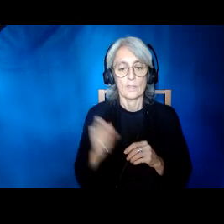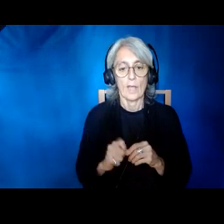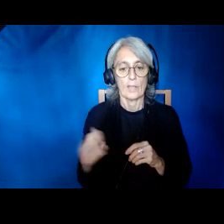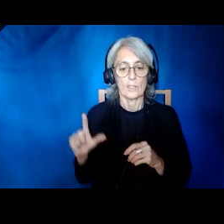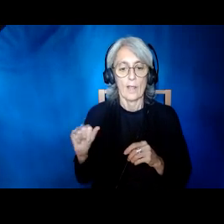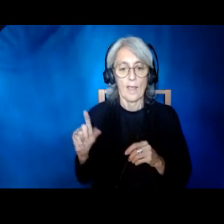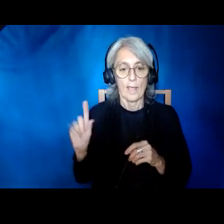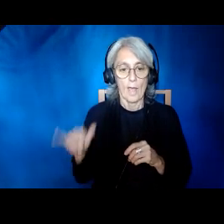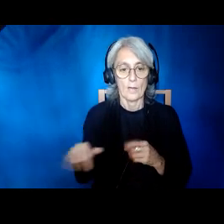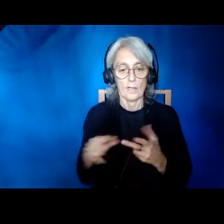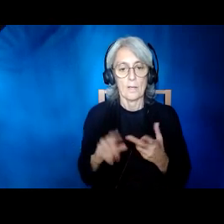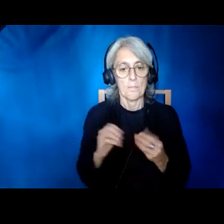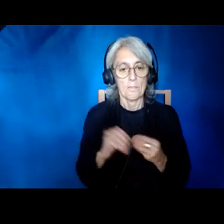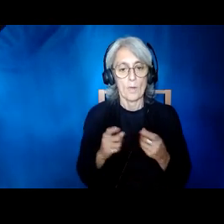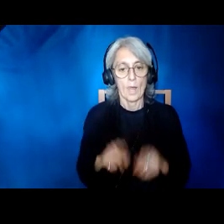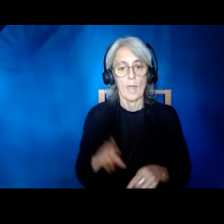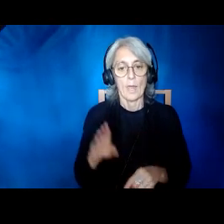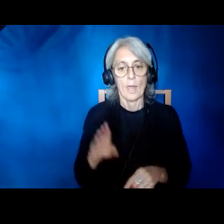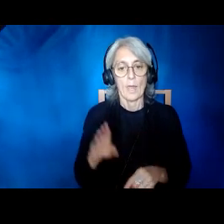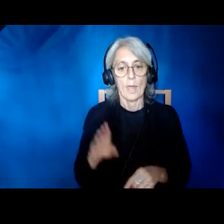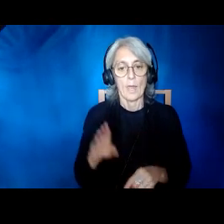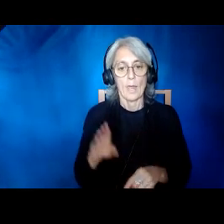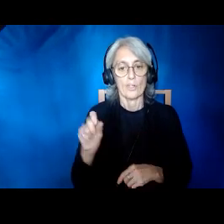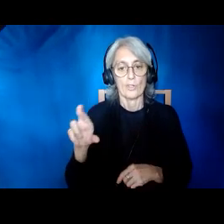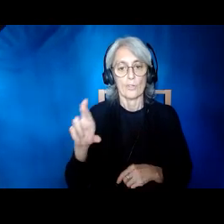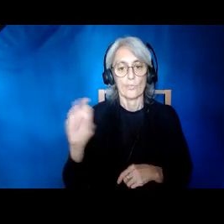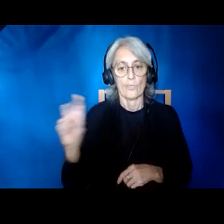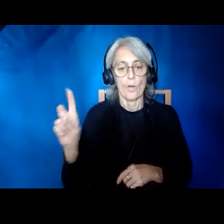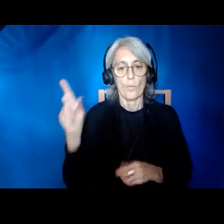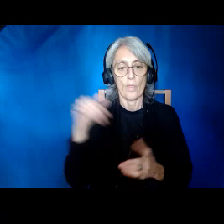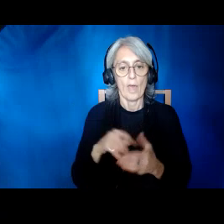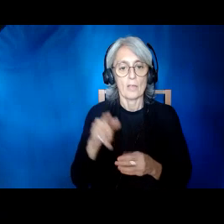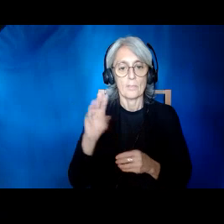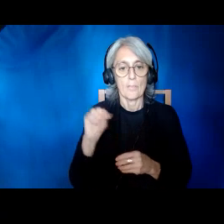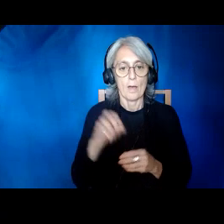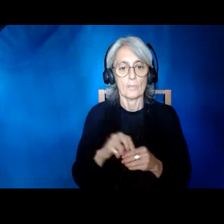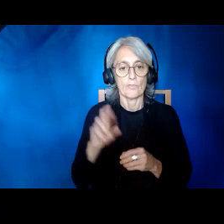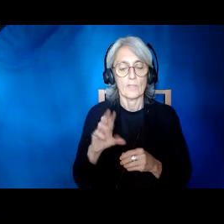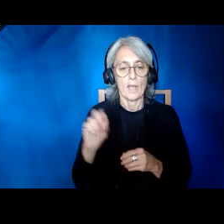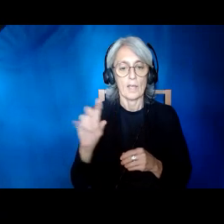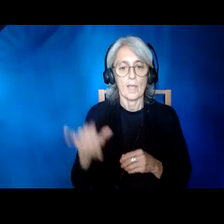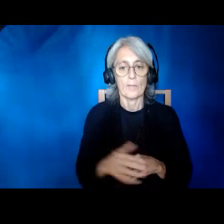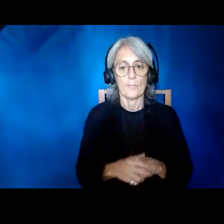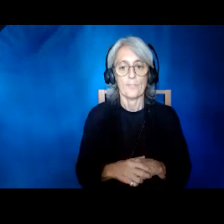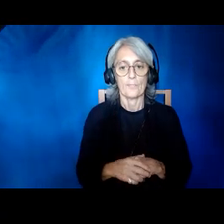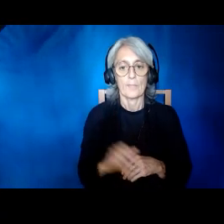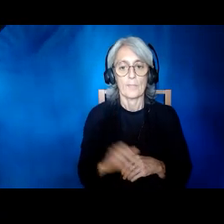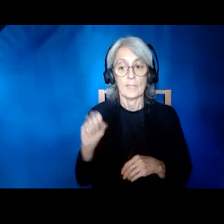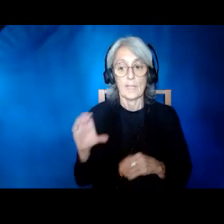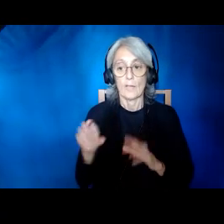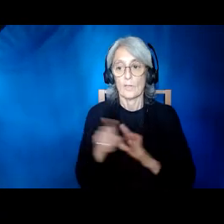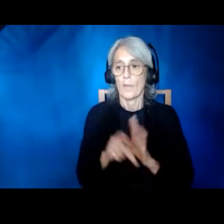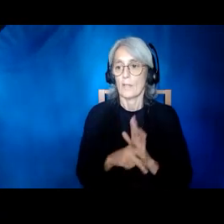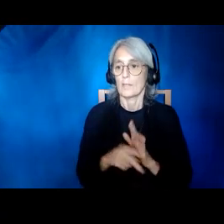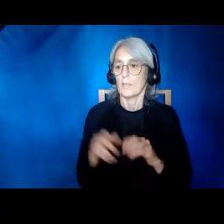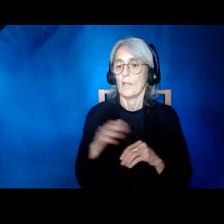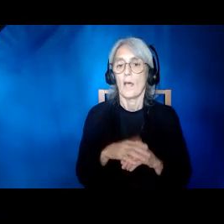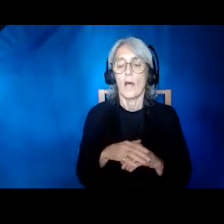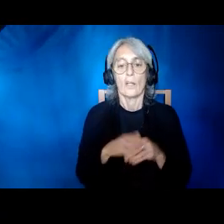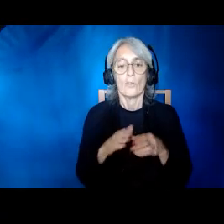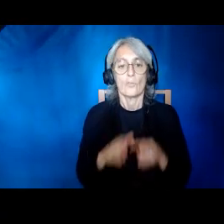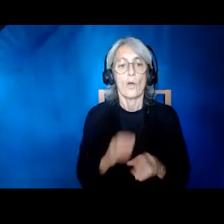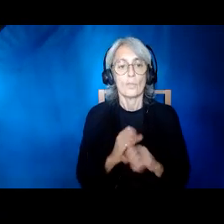and more to come on Varner Road in Thousand Palms in Riverside County. Guided by the Secretary's policy on road safety that I just